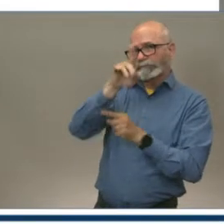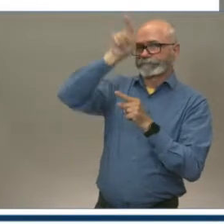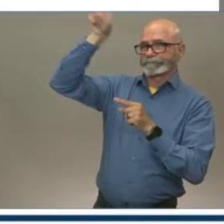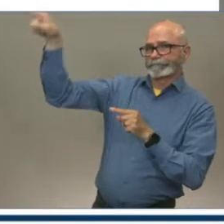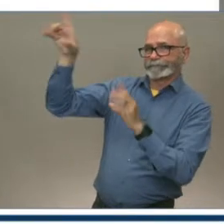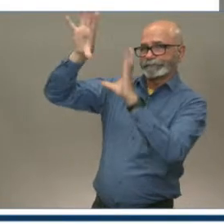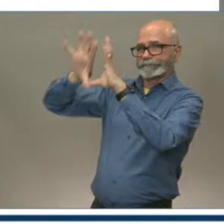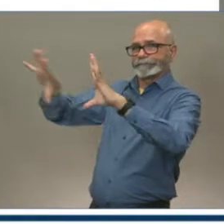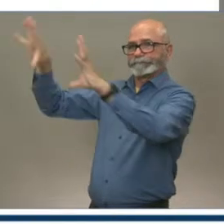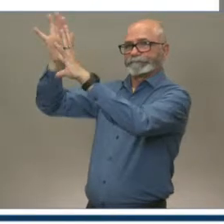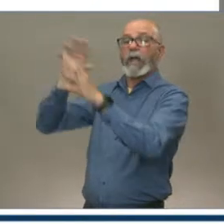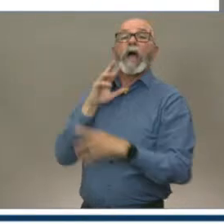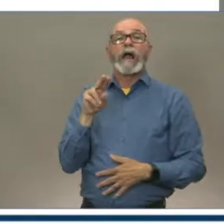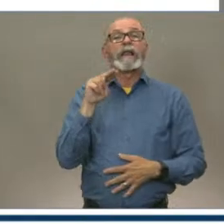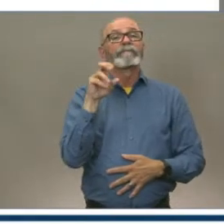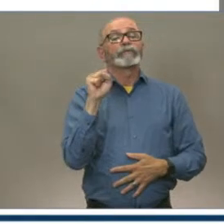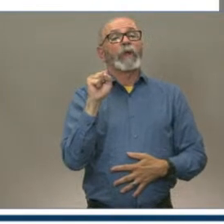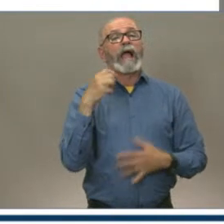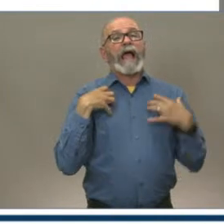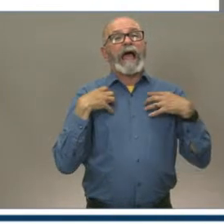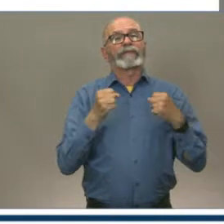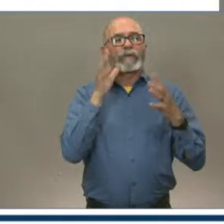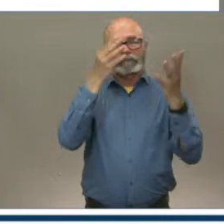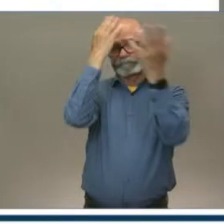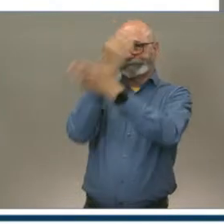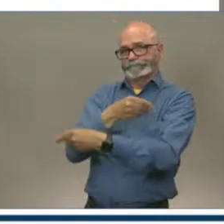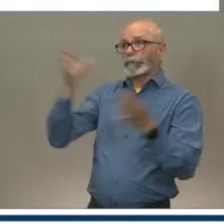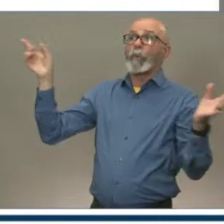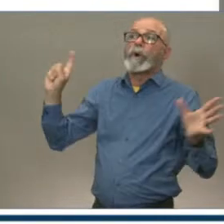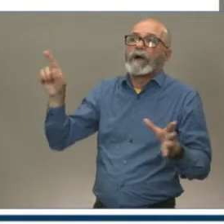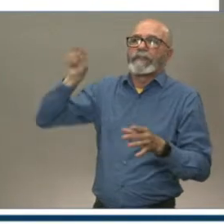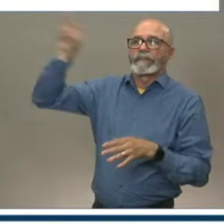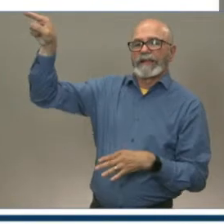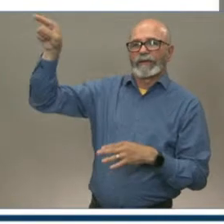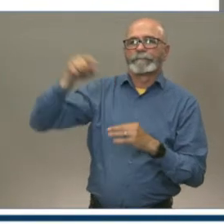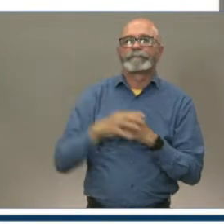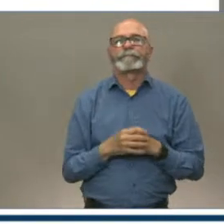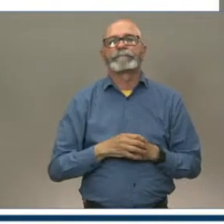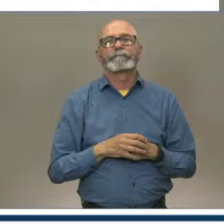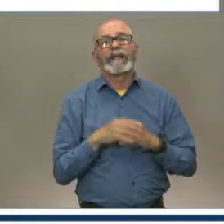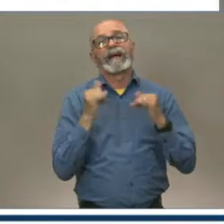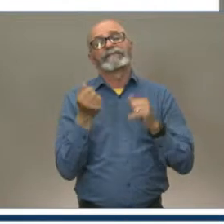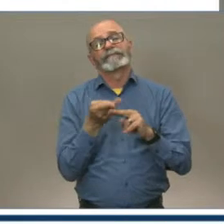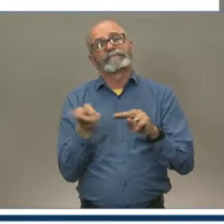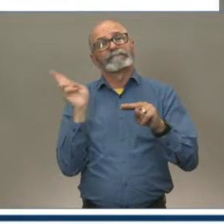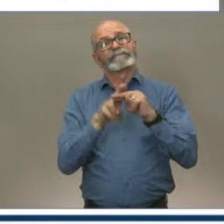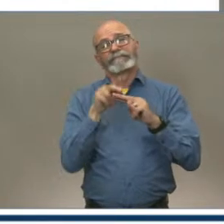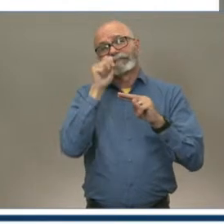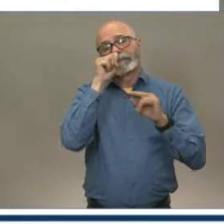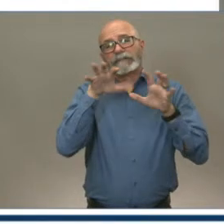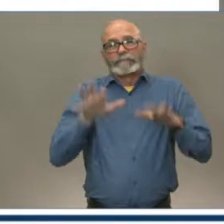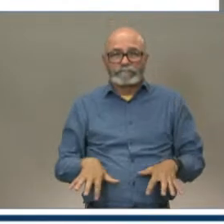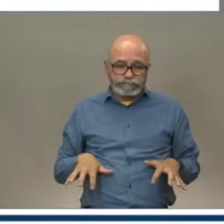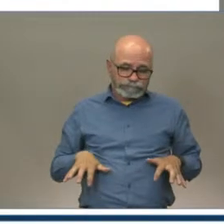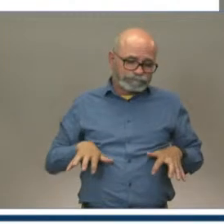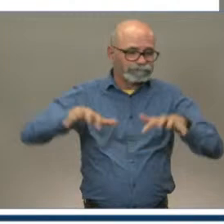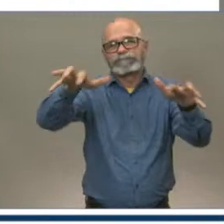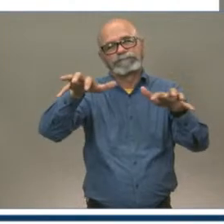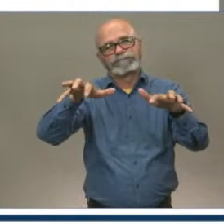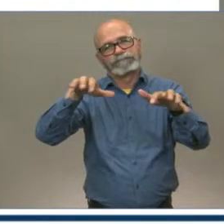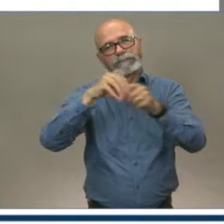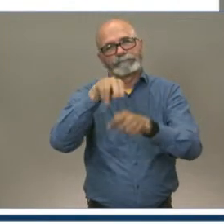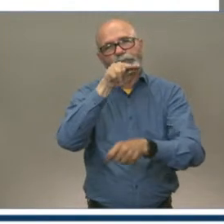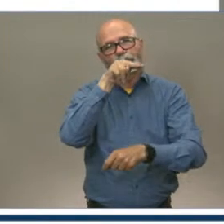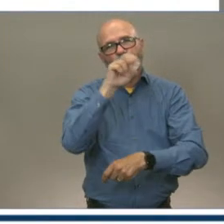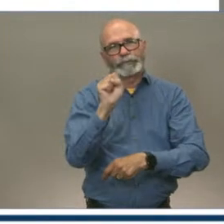very soon. We have significantly increased our testing capacity across the province, and we're close to having the ability to